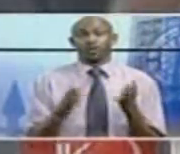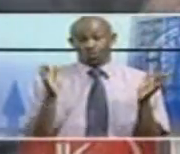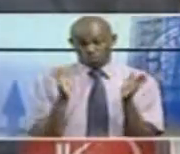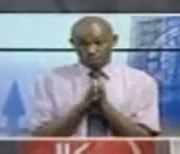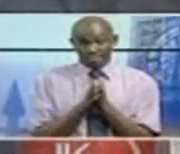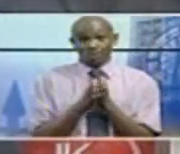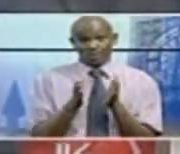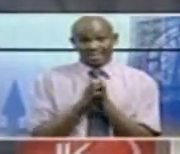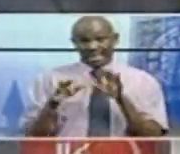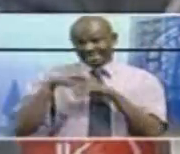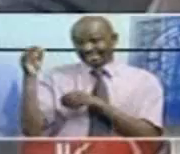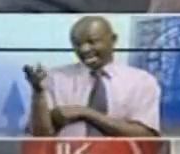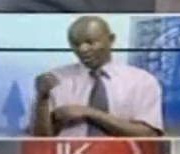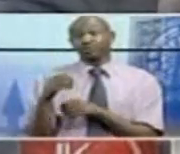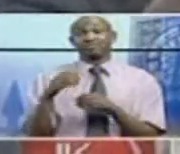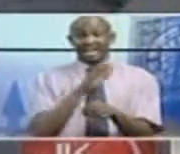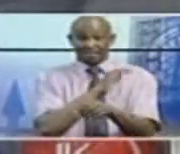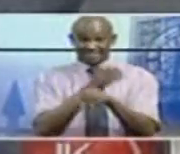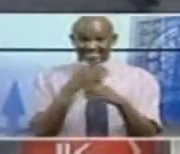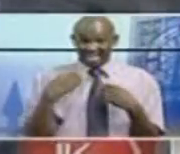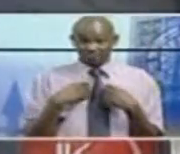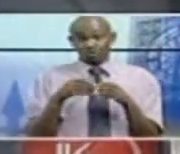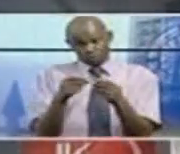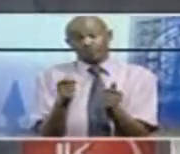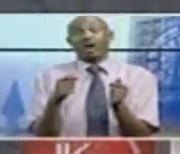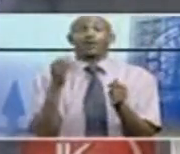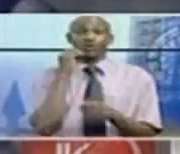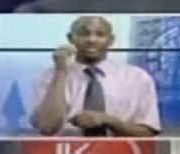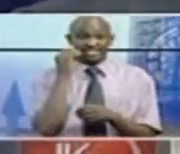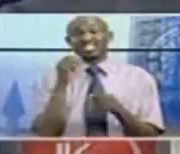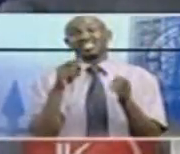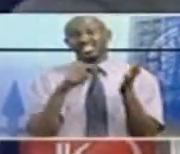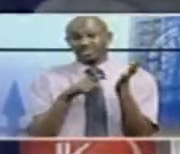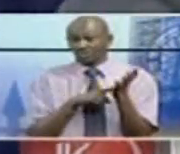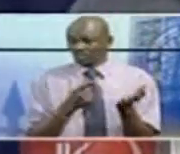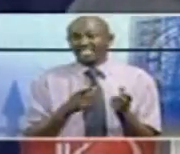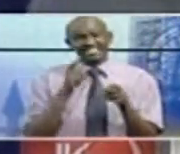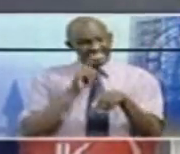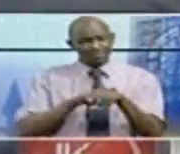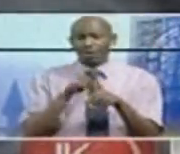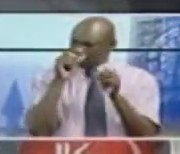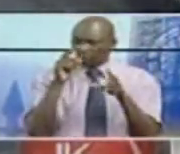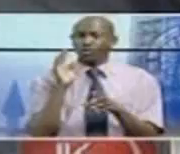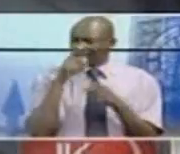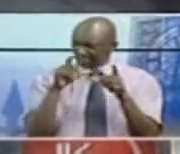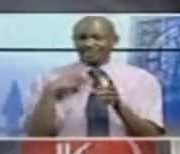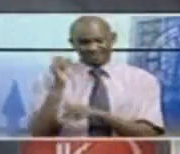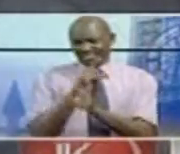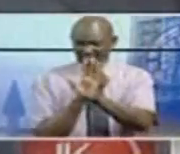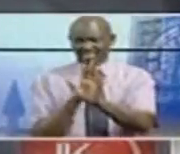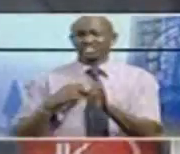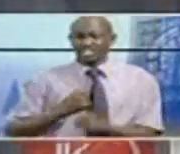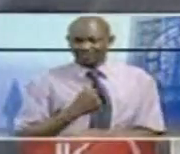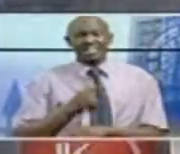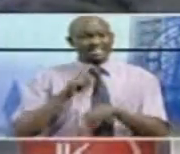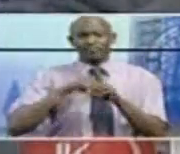with some external capacities to resolve our domestic issues. Speaking of preoccupation, when you talk about, let me finish this one, Jeff. When